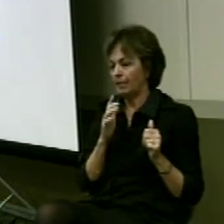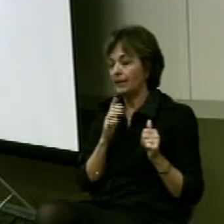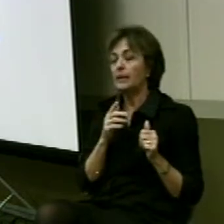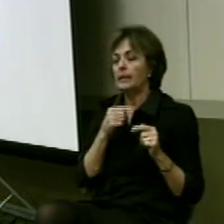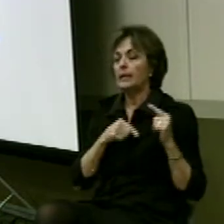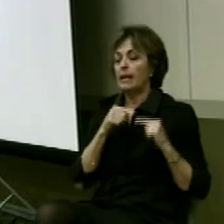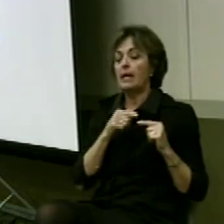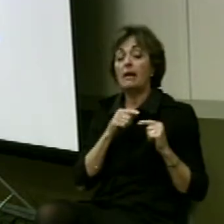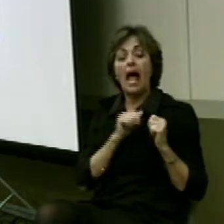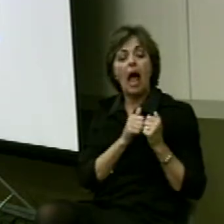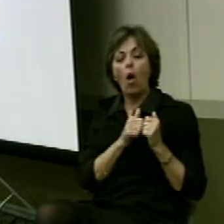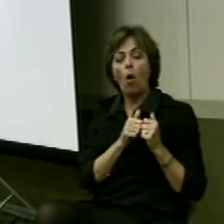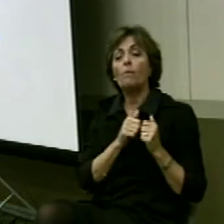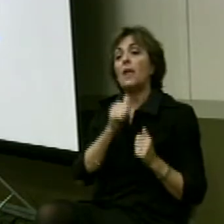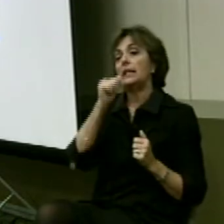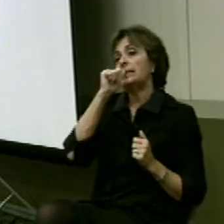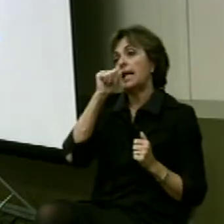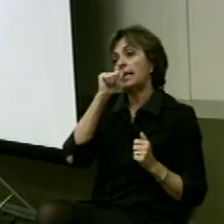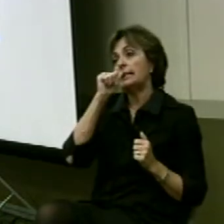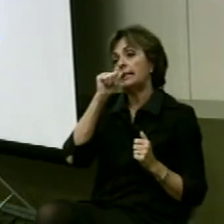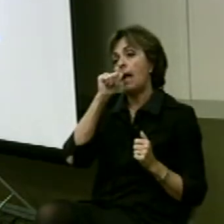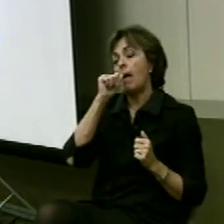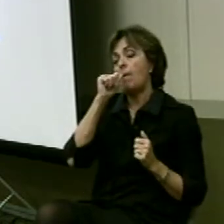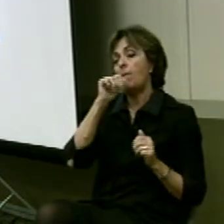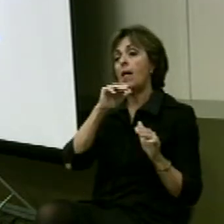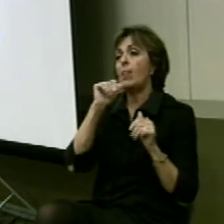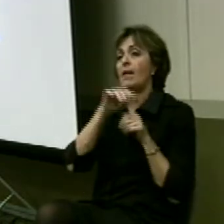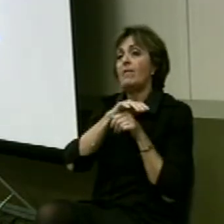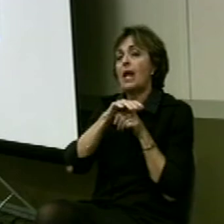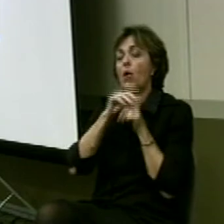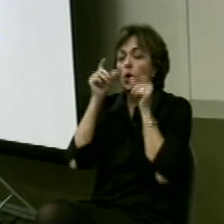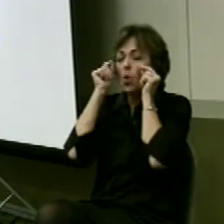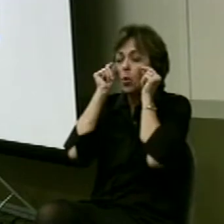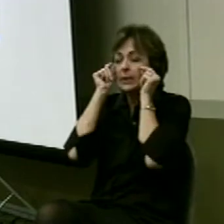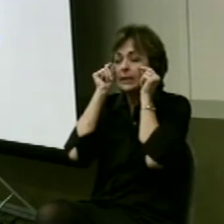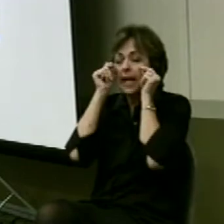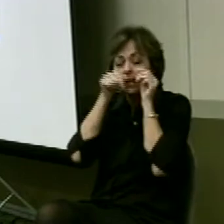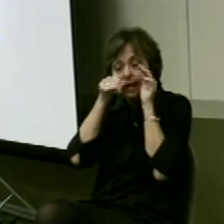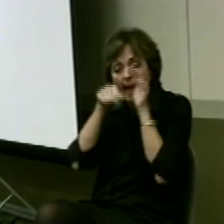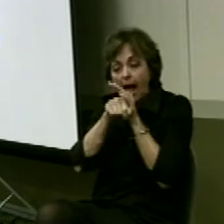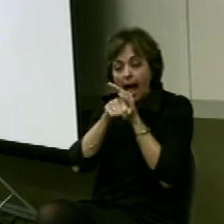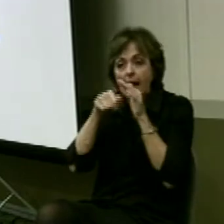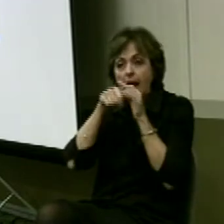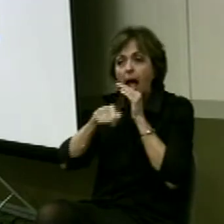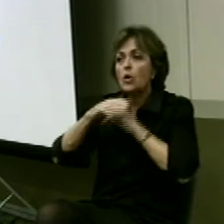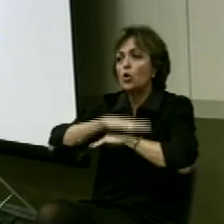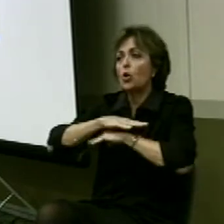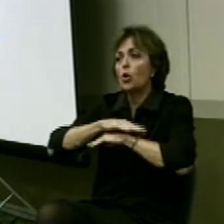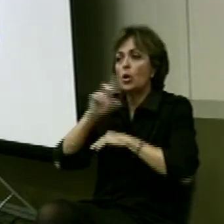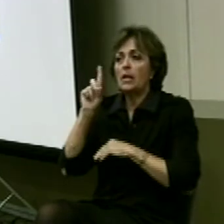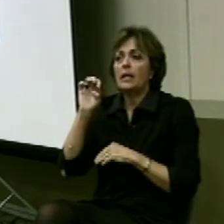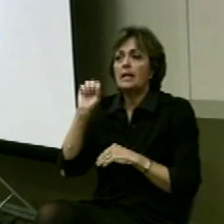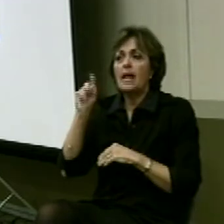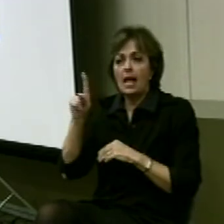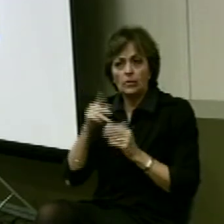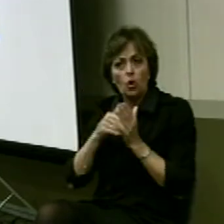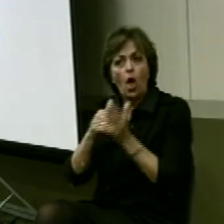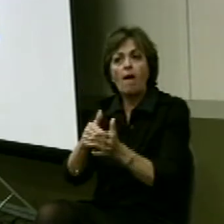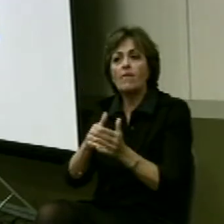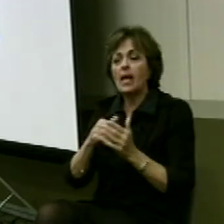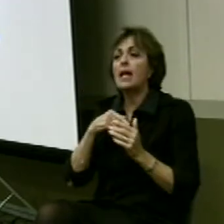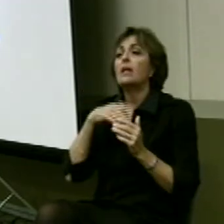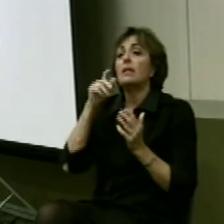escape? First, what did it look like? Sorry, I'm getting ahead. He would suck his thumb, he would leave the area, close his eyes, and hide under the